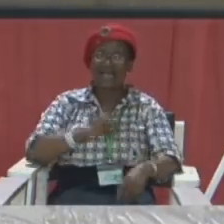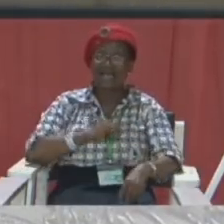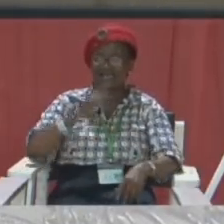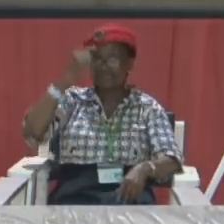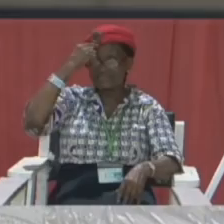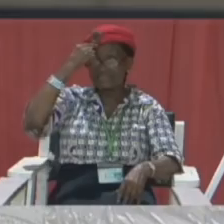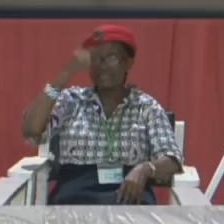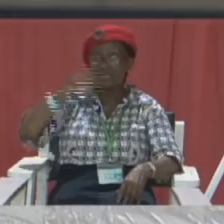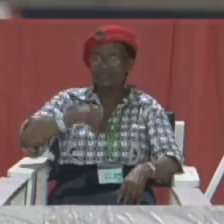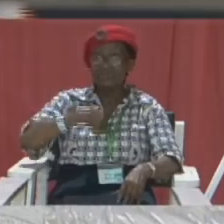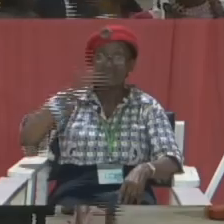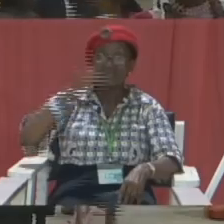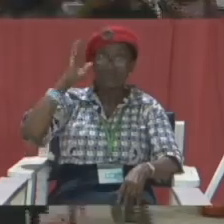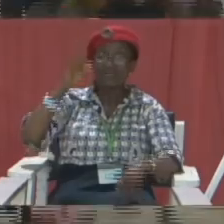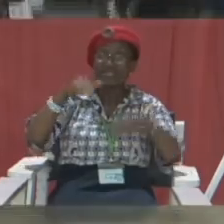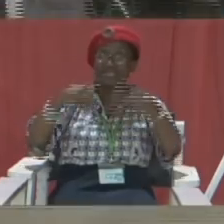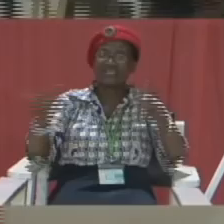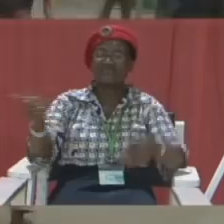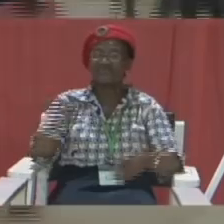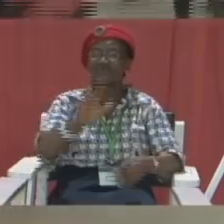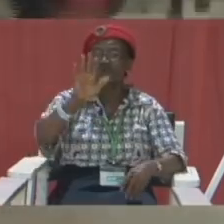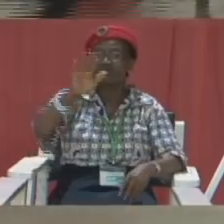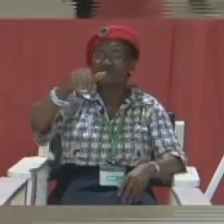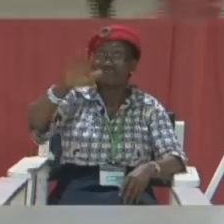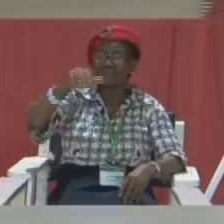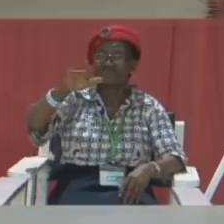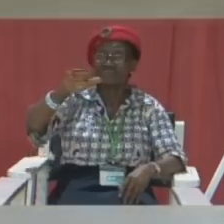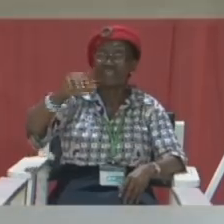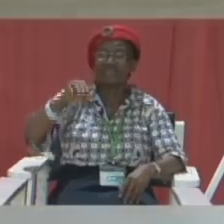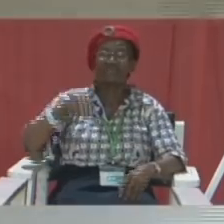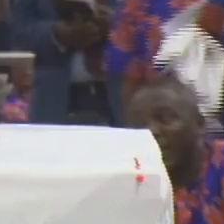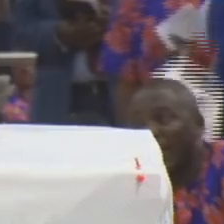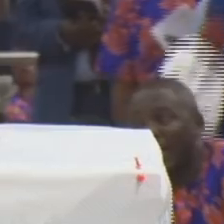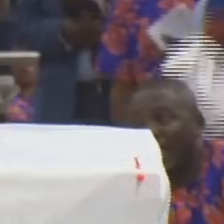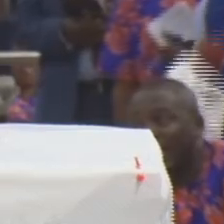minutes to cry unto the Lord.